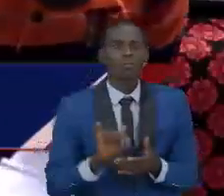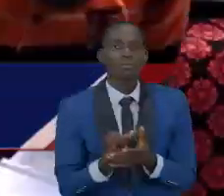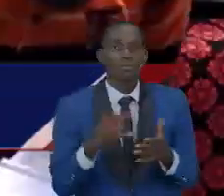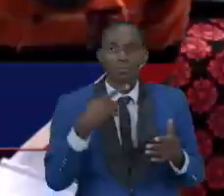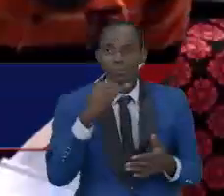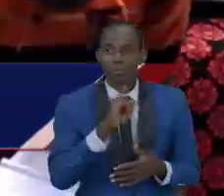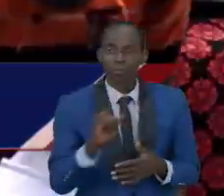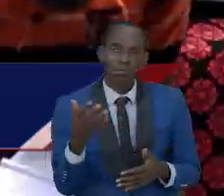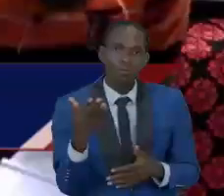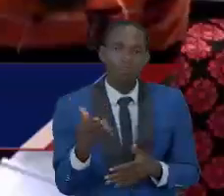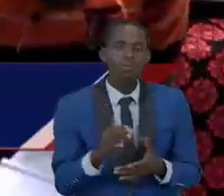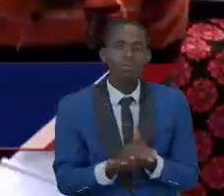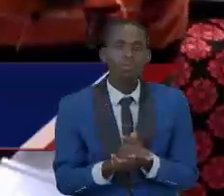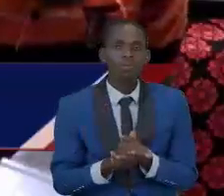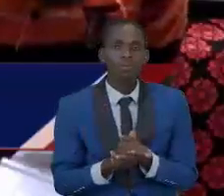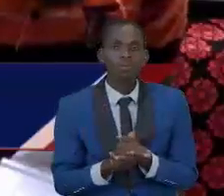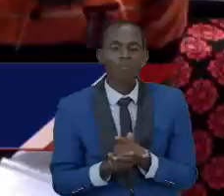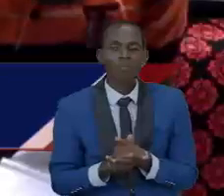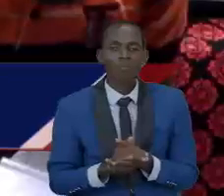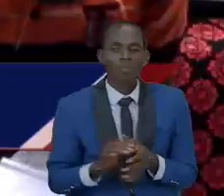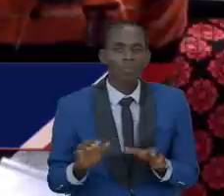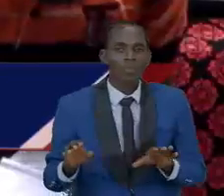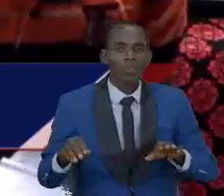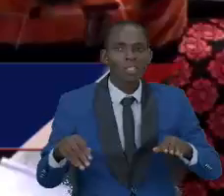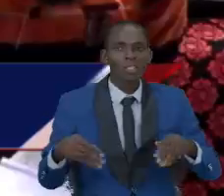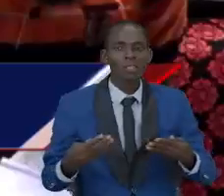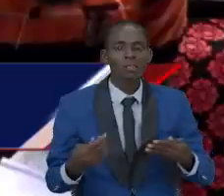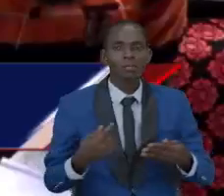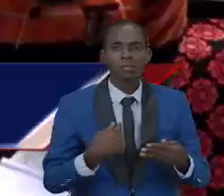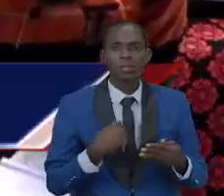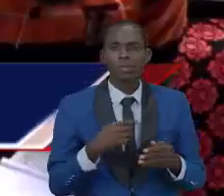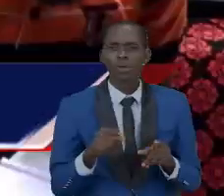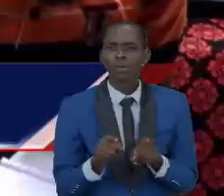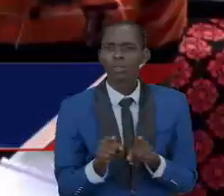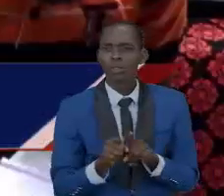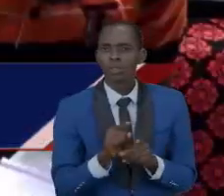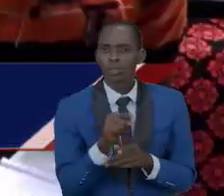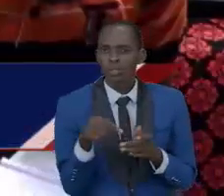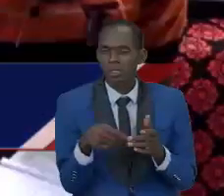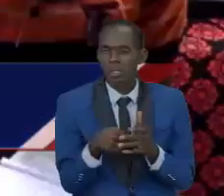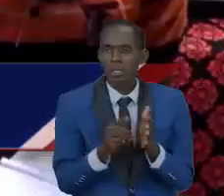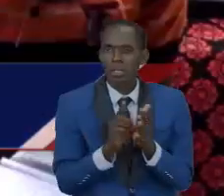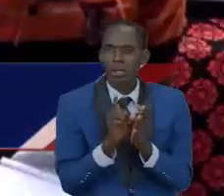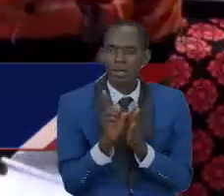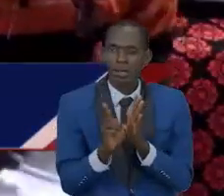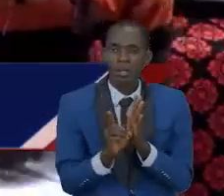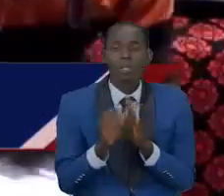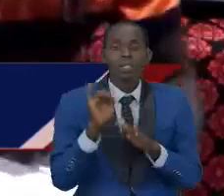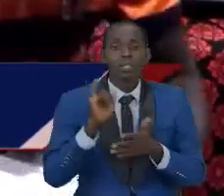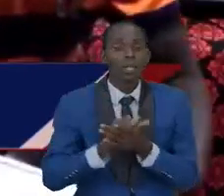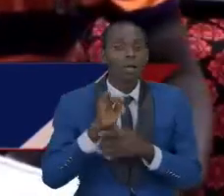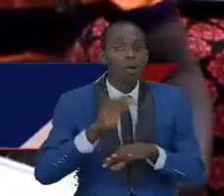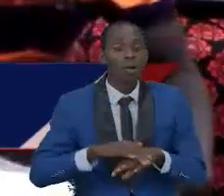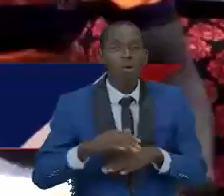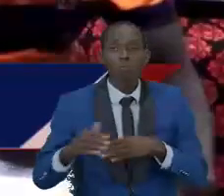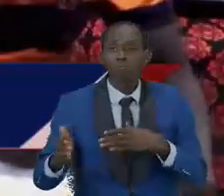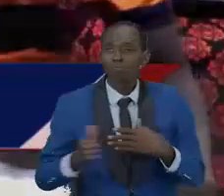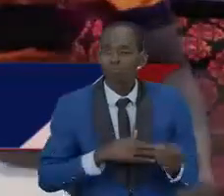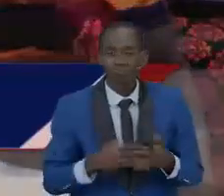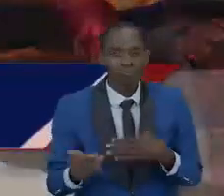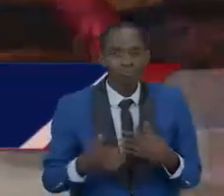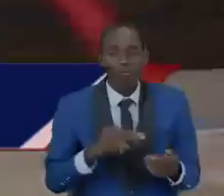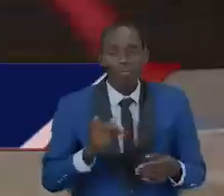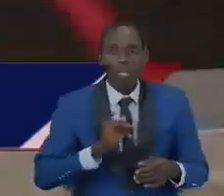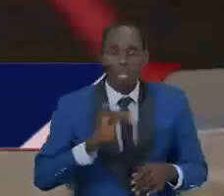Siena give me also this power that on whomsoever I lay